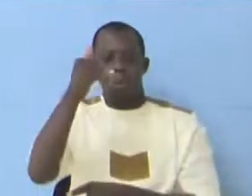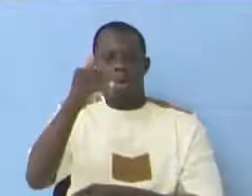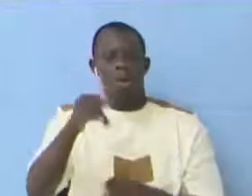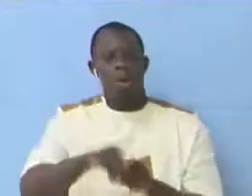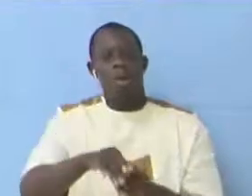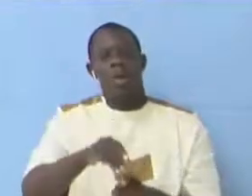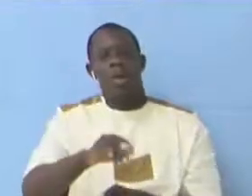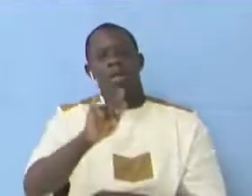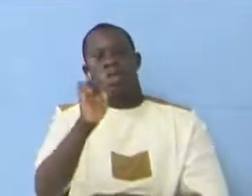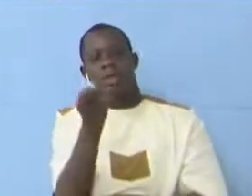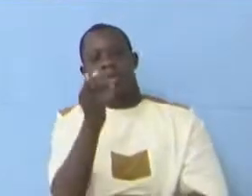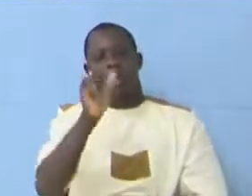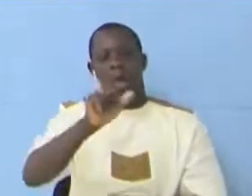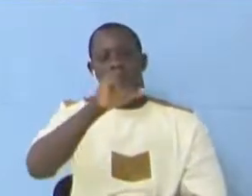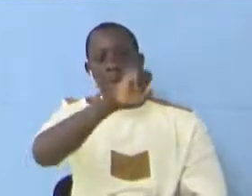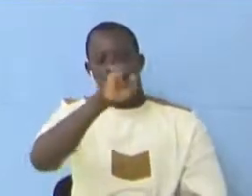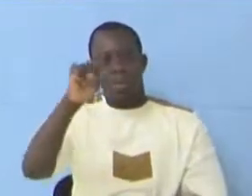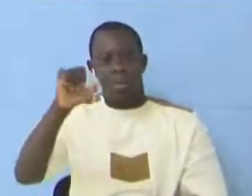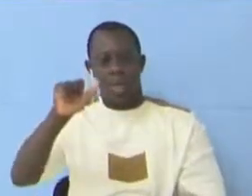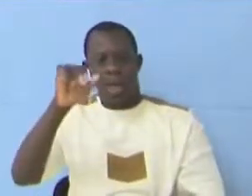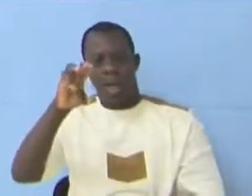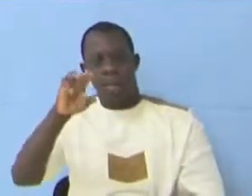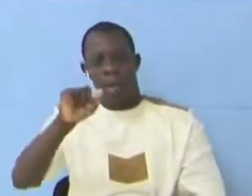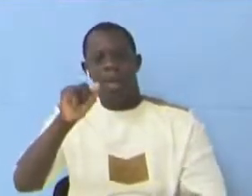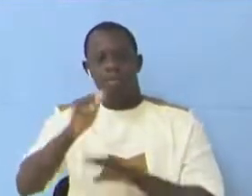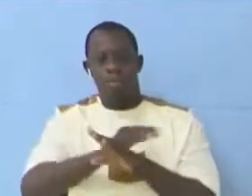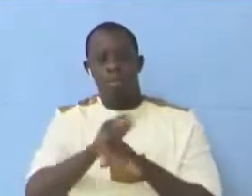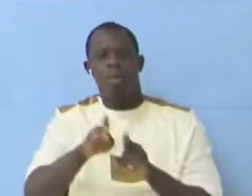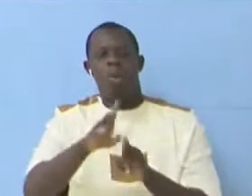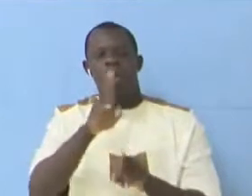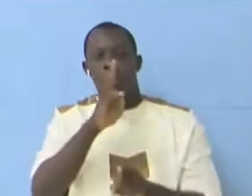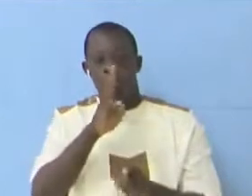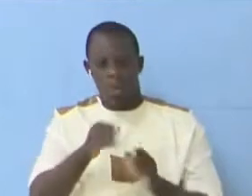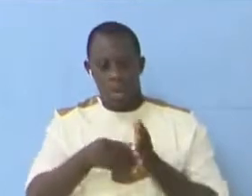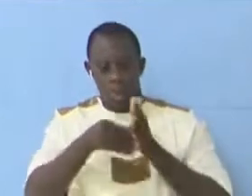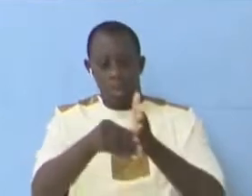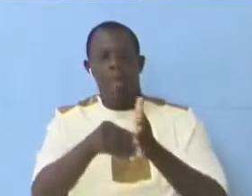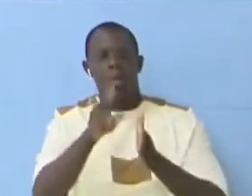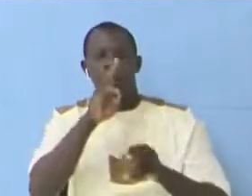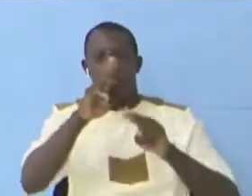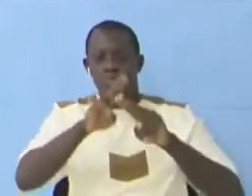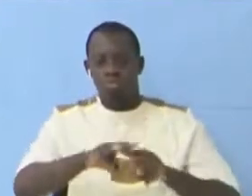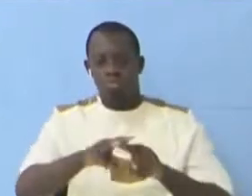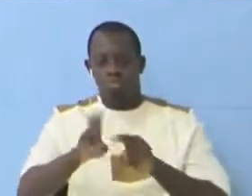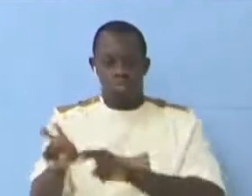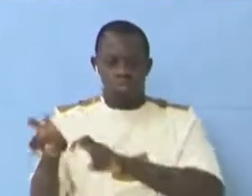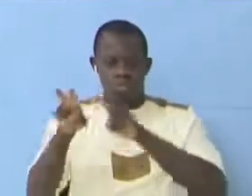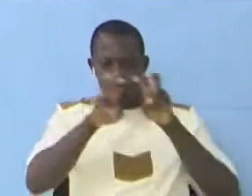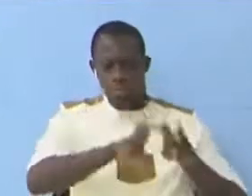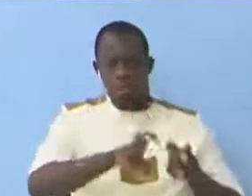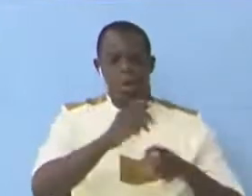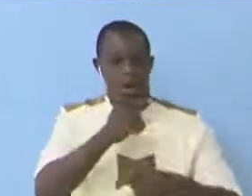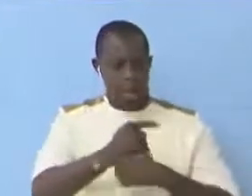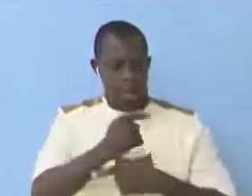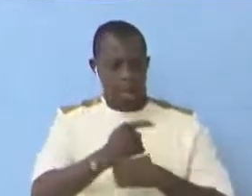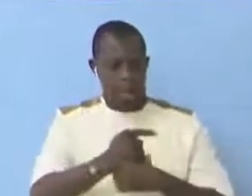seaport. Gassama nag moom moo jiite woon nag ci ñi nga xam ne ñoo toog ca ports ba. And asked them to meet me at the